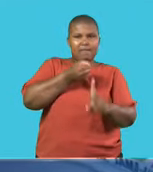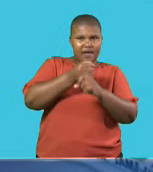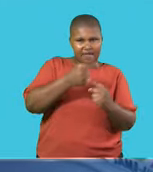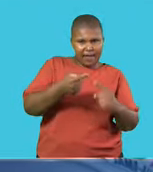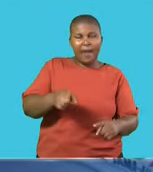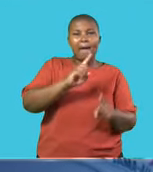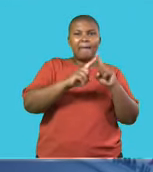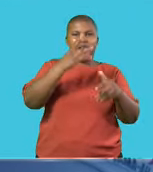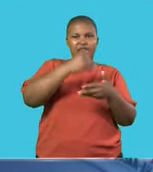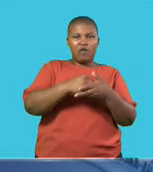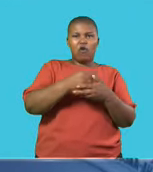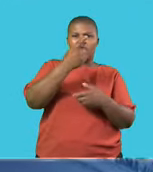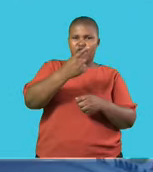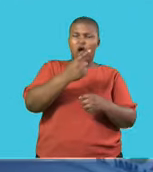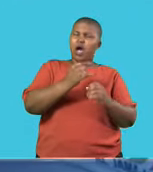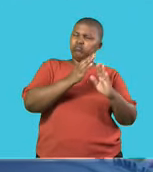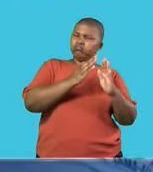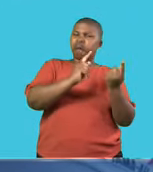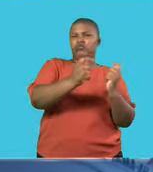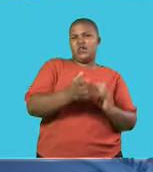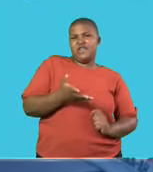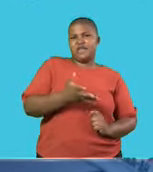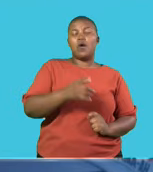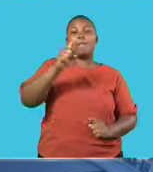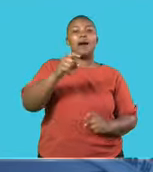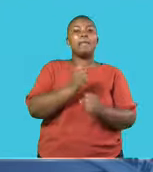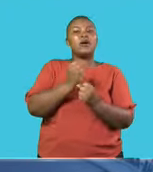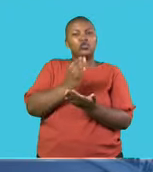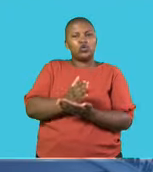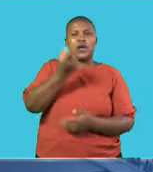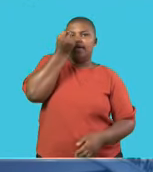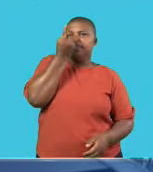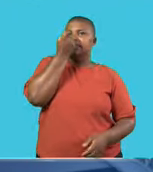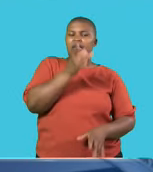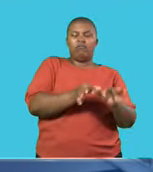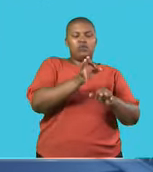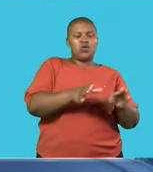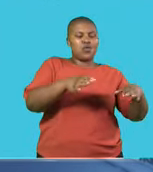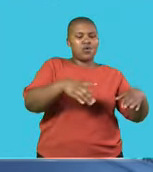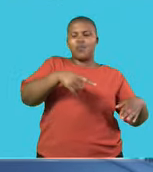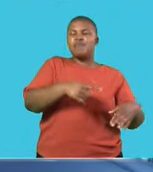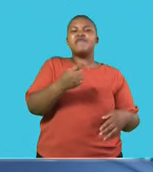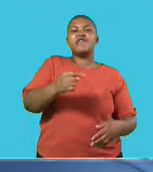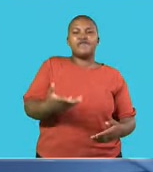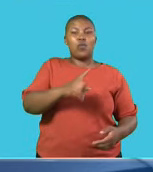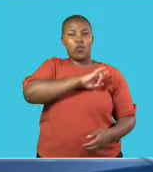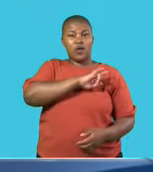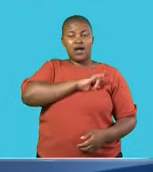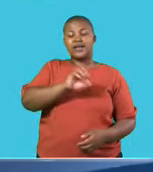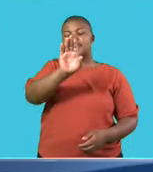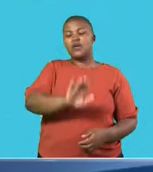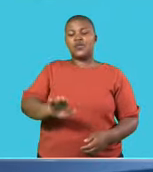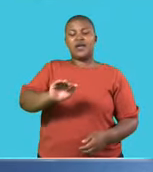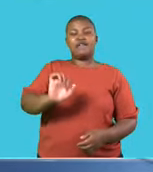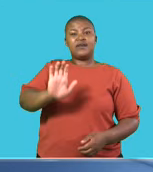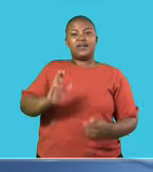So we wanted to also understand the correlation because we are for the armed resistance movement as well. Because South Africa, where